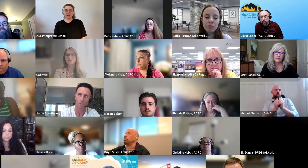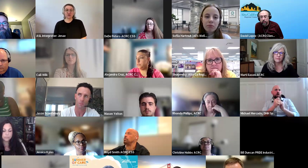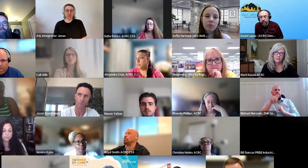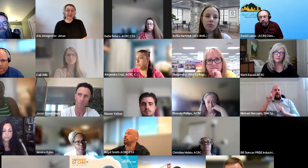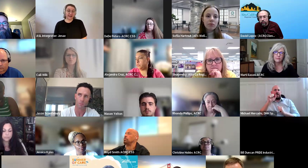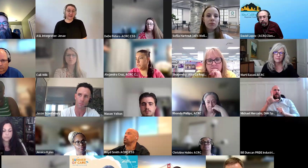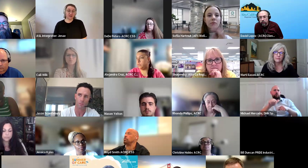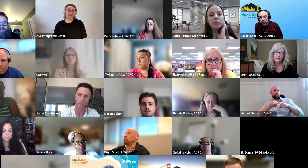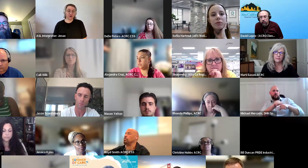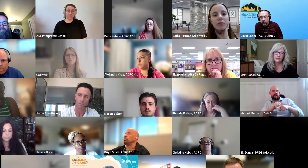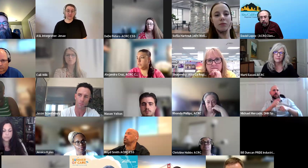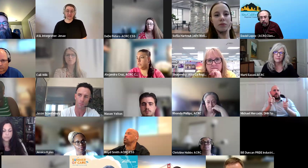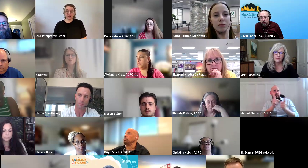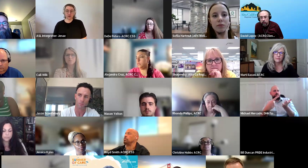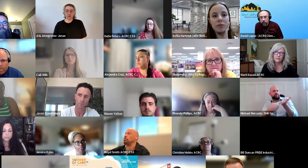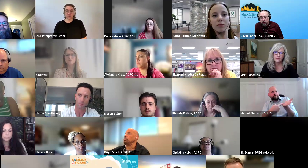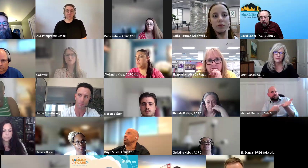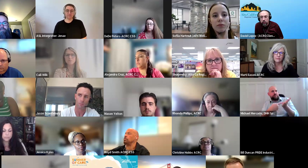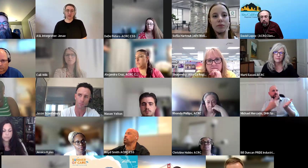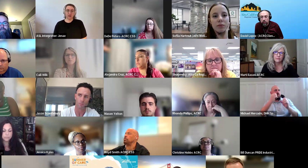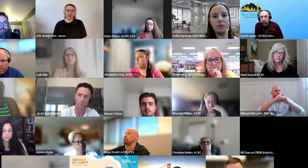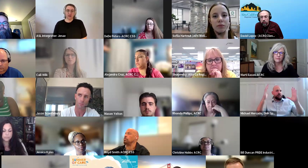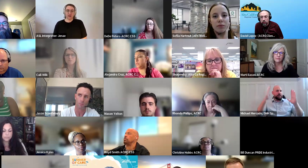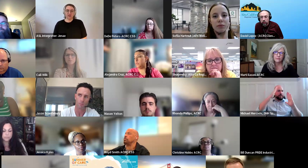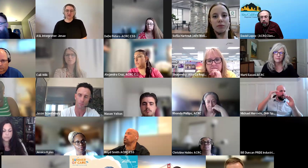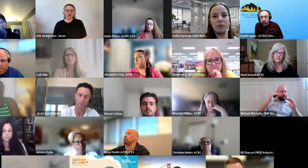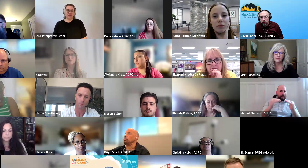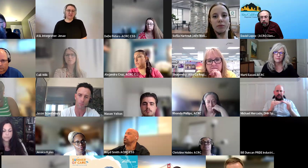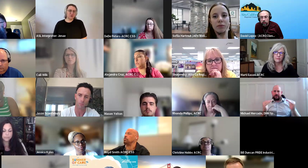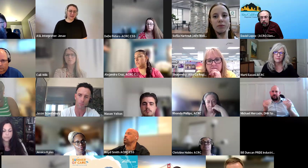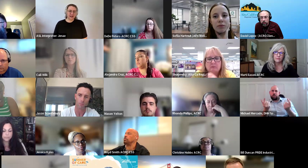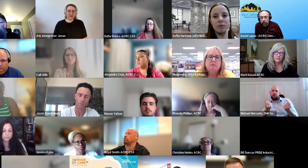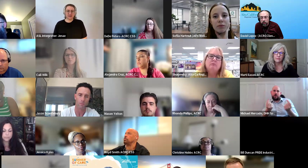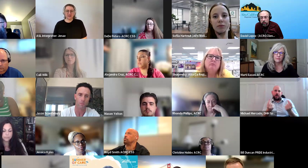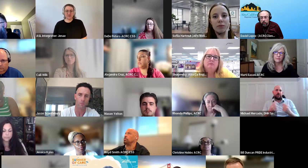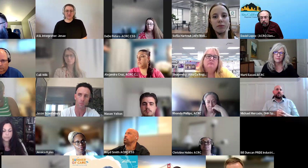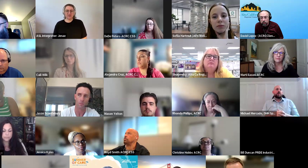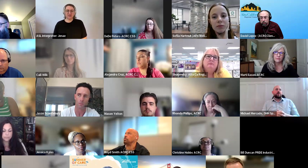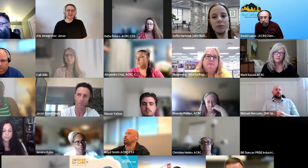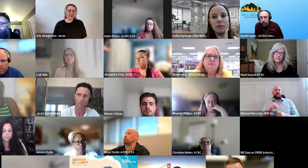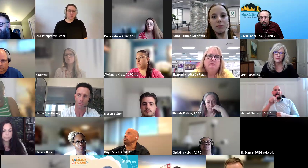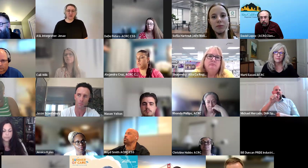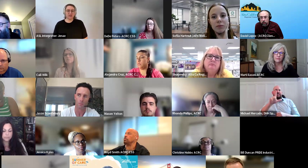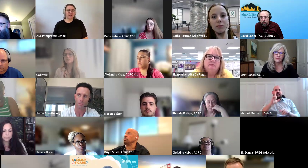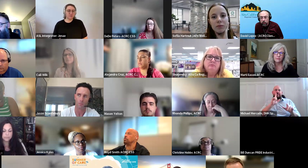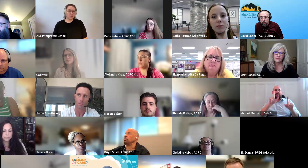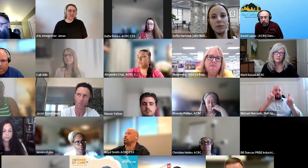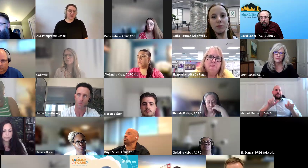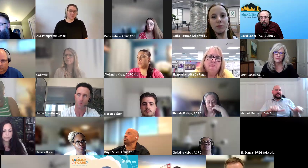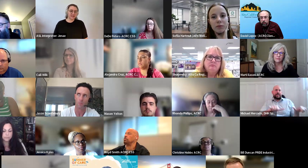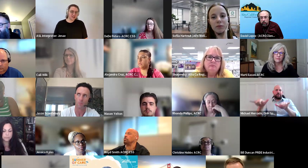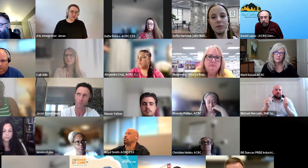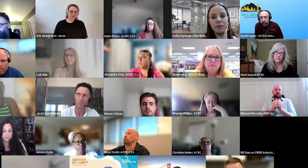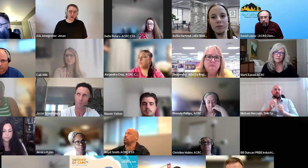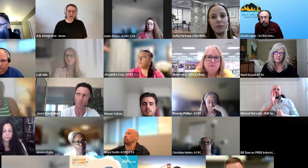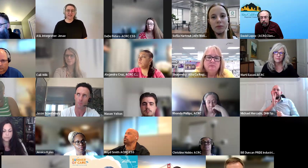can screen and confirm their skills. So you can kind of let them know what